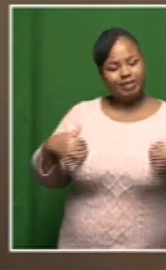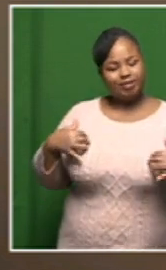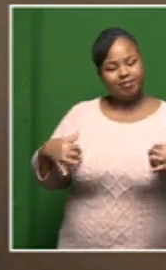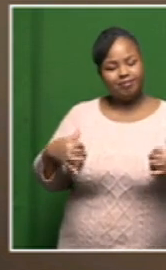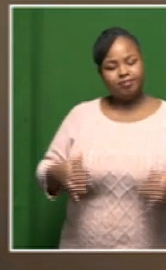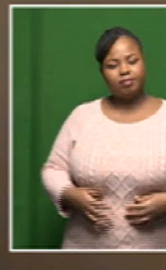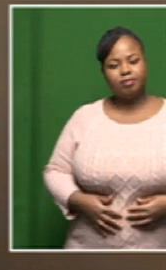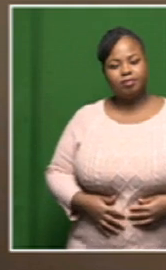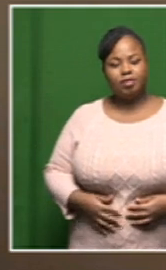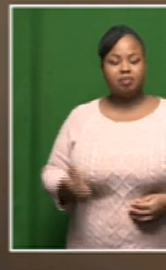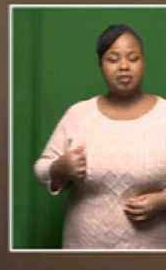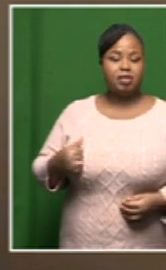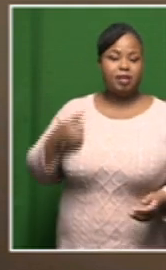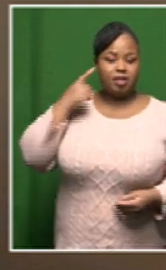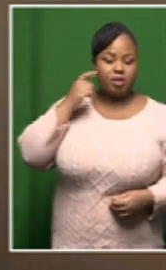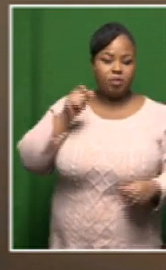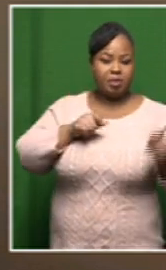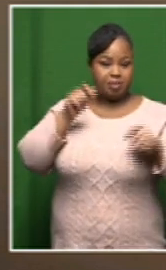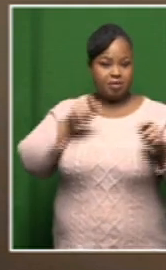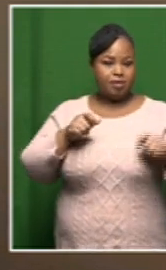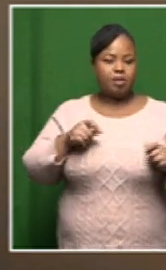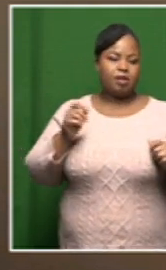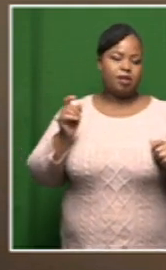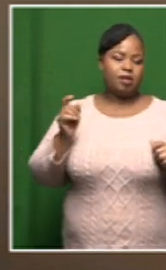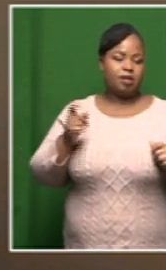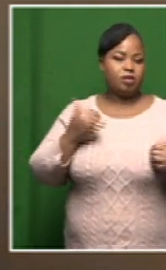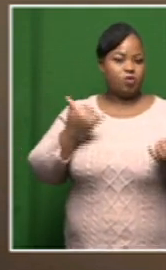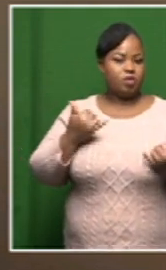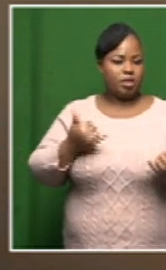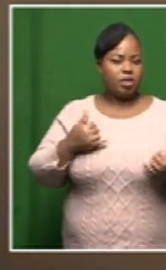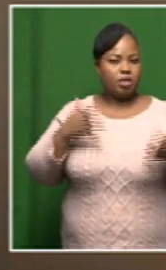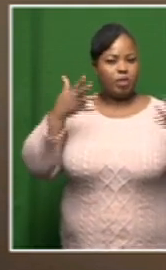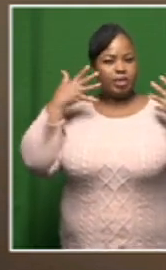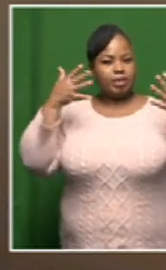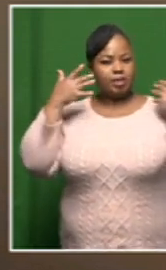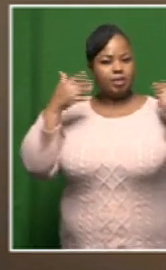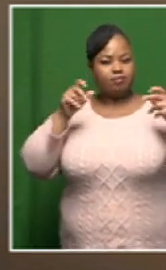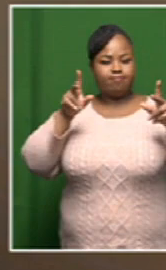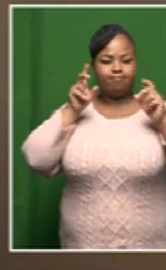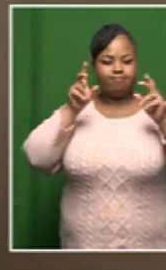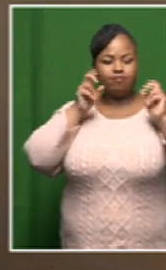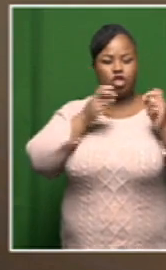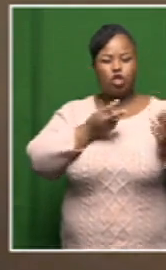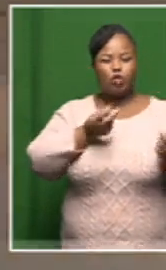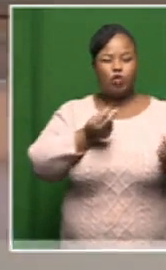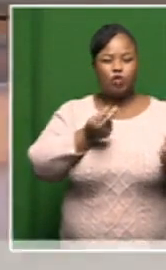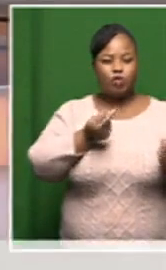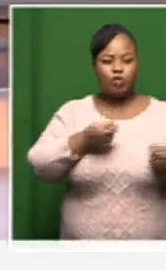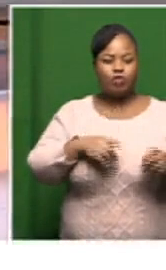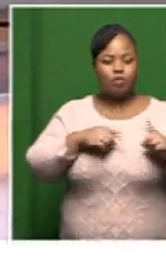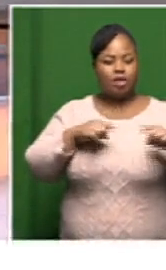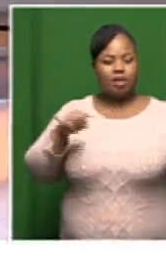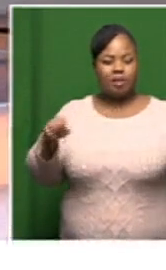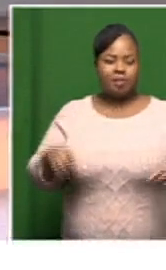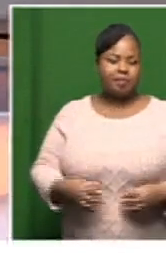exciting. I think when people come, they will be refreshed with fresh art from a whole range